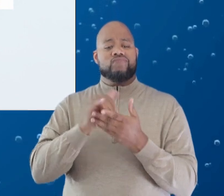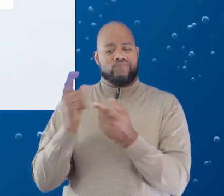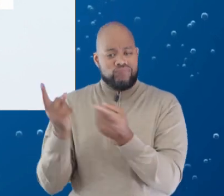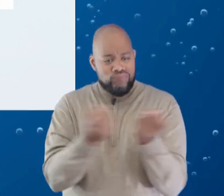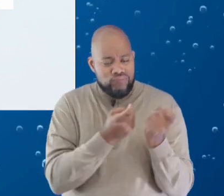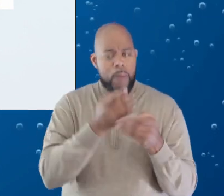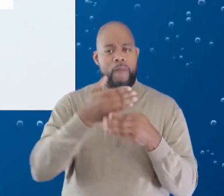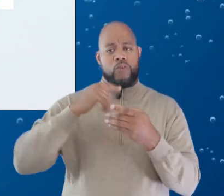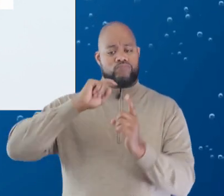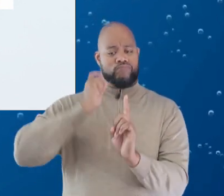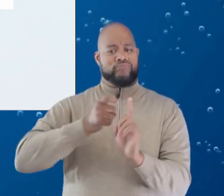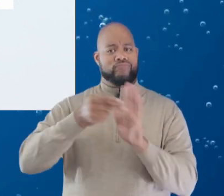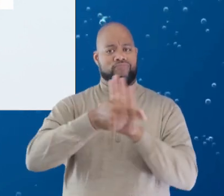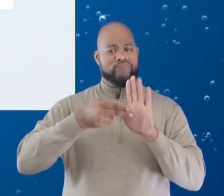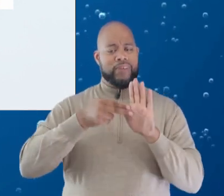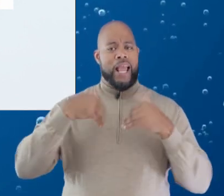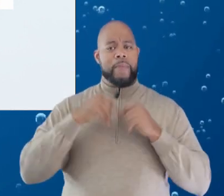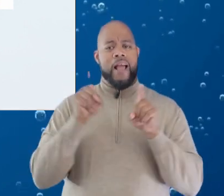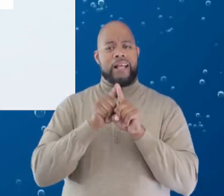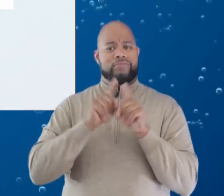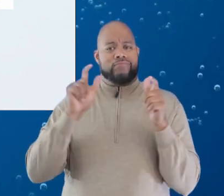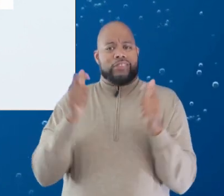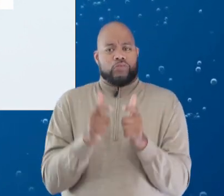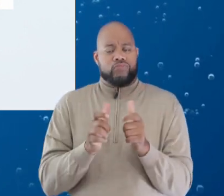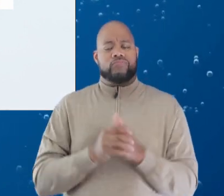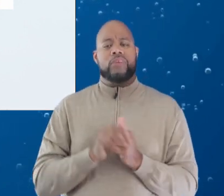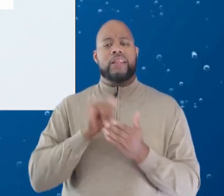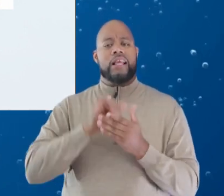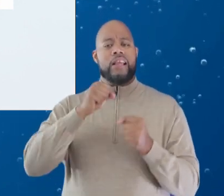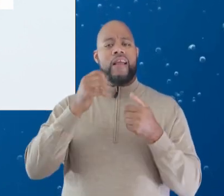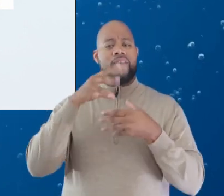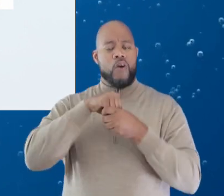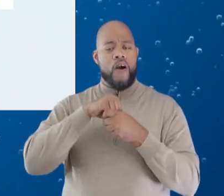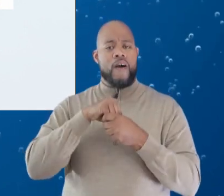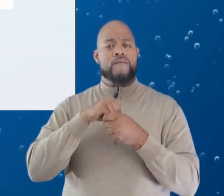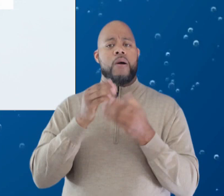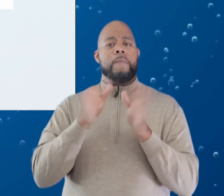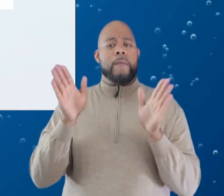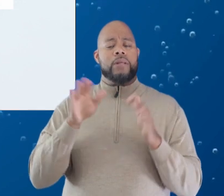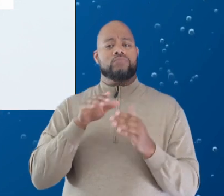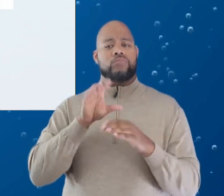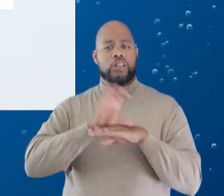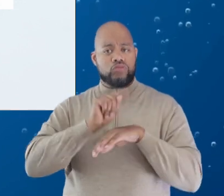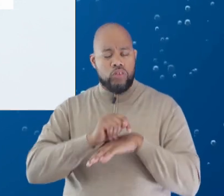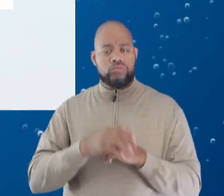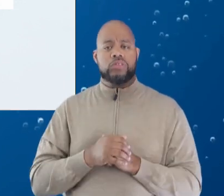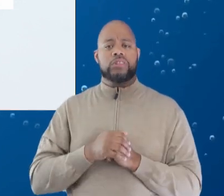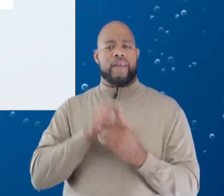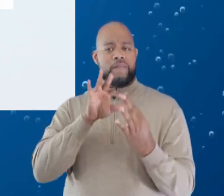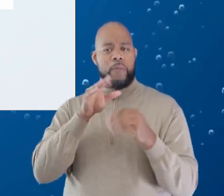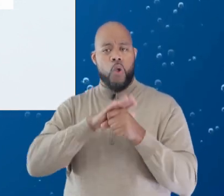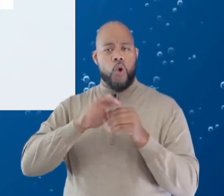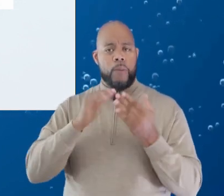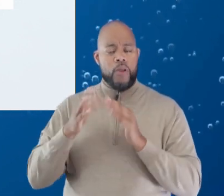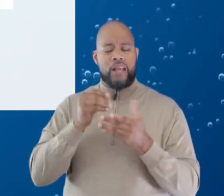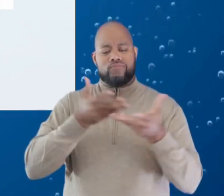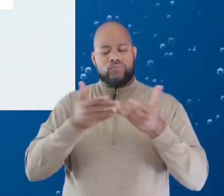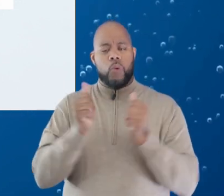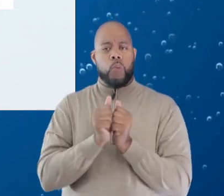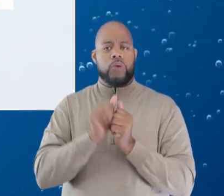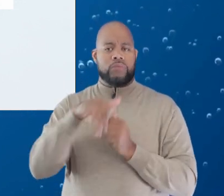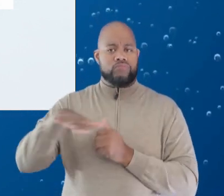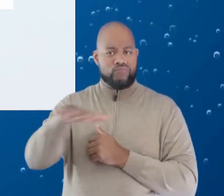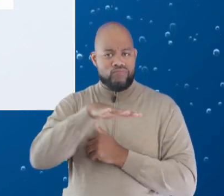before designating a species as endangered. This can involve public consultations, feedback from local communities, and engagement